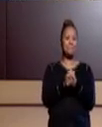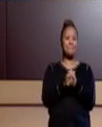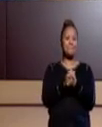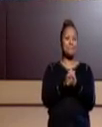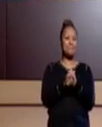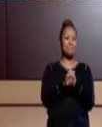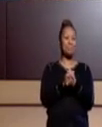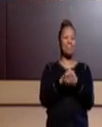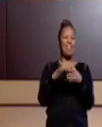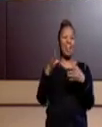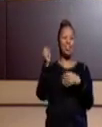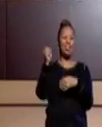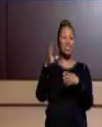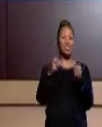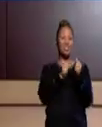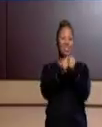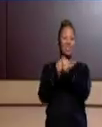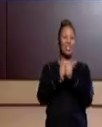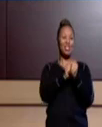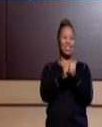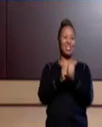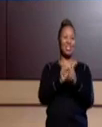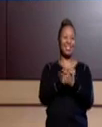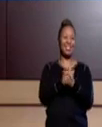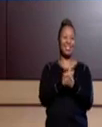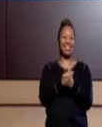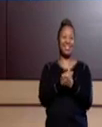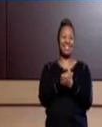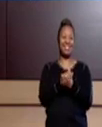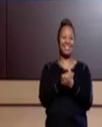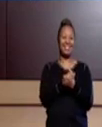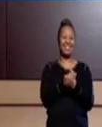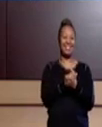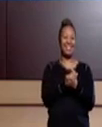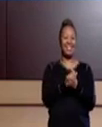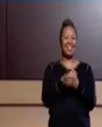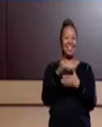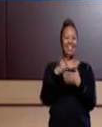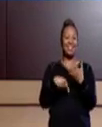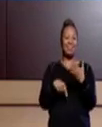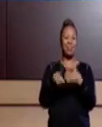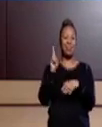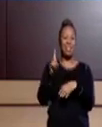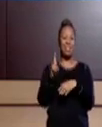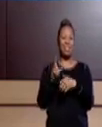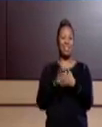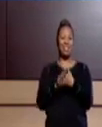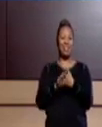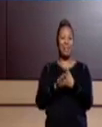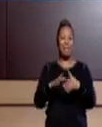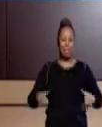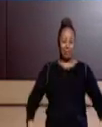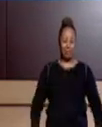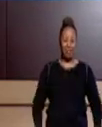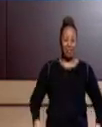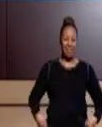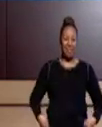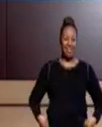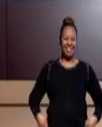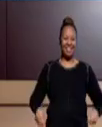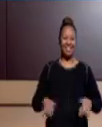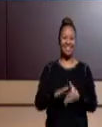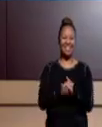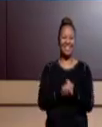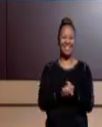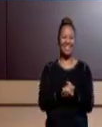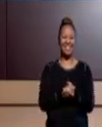Order you a juicer so we can juice together. Amen. And some of y'all might need a couple of Depends when we get done with this juicing. All